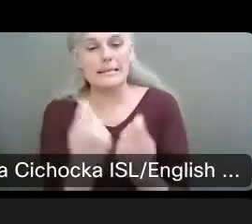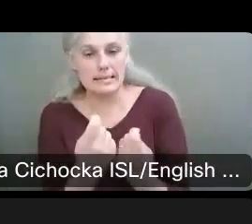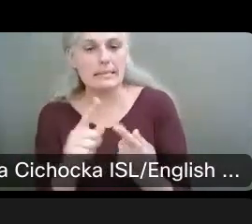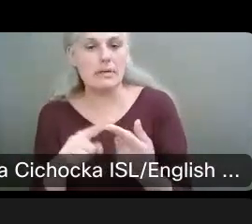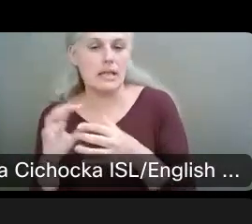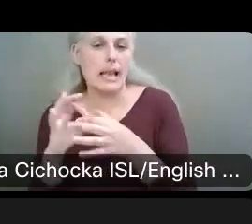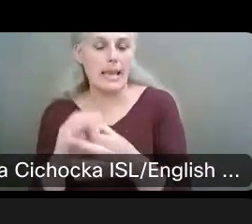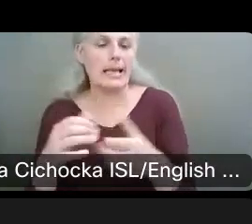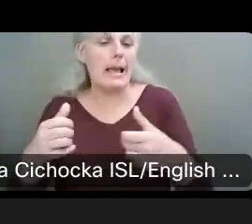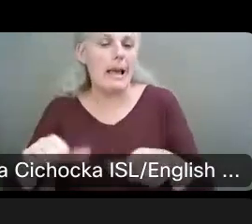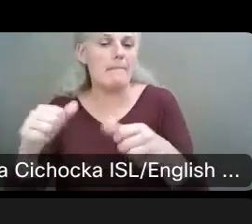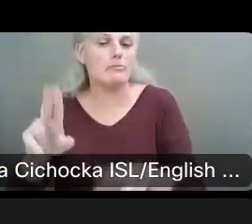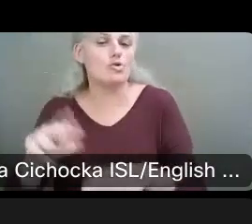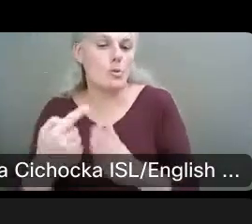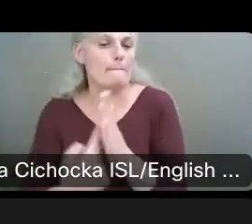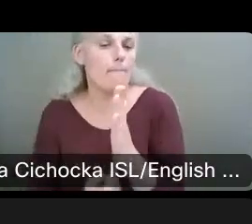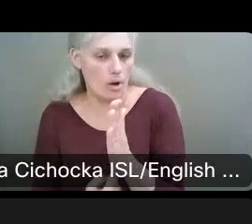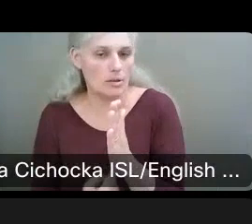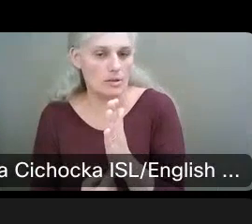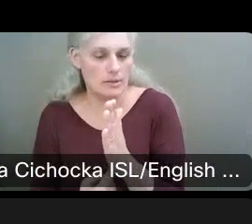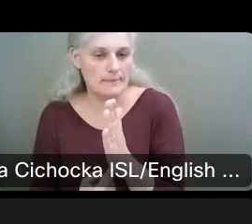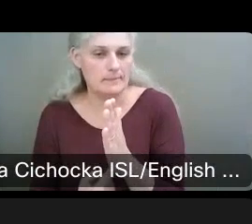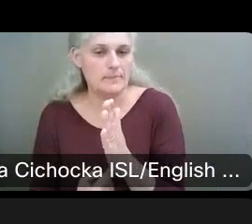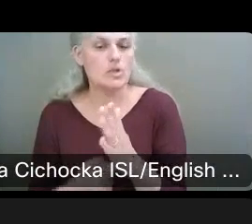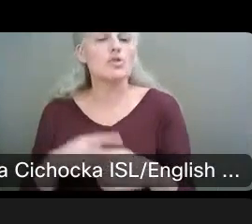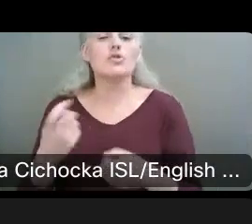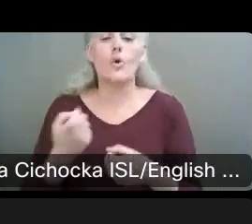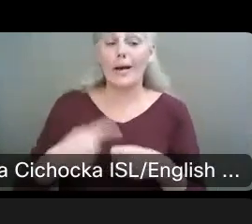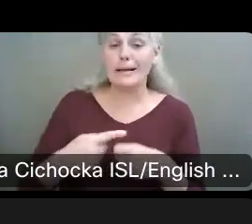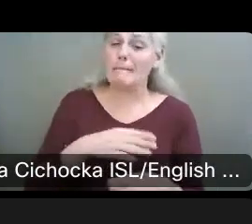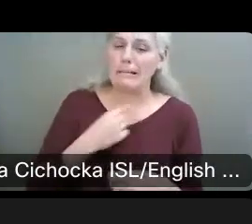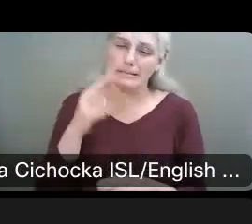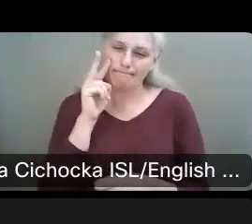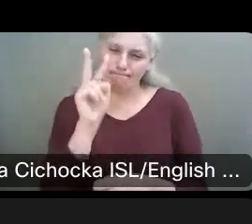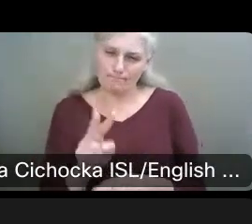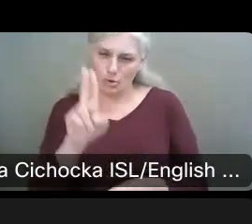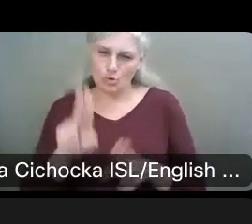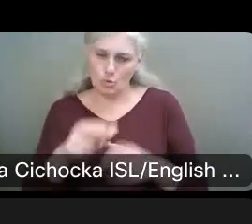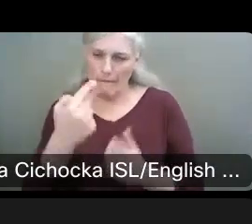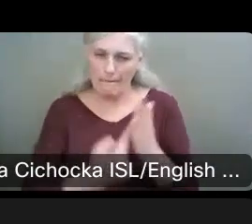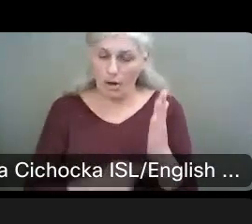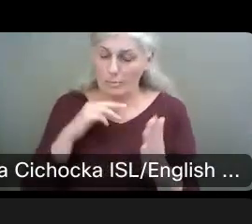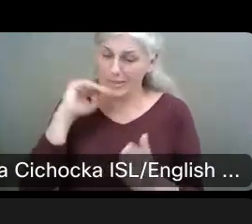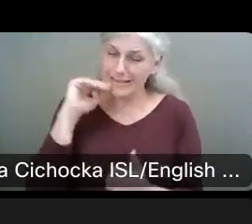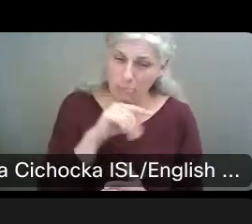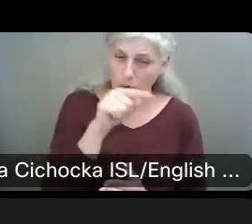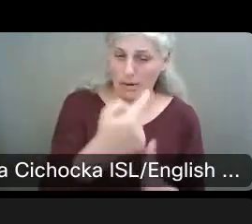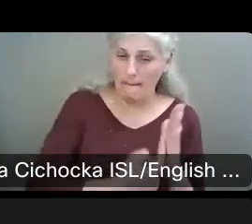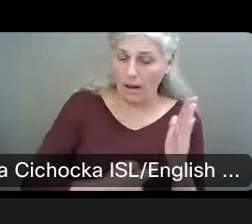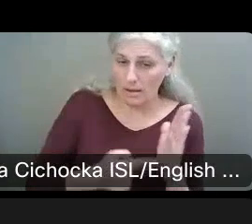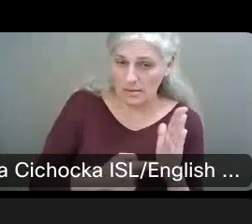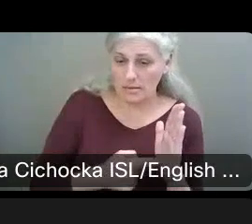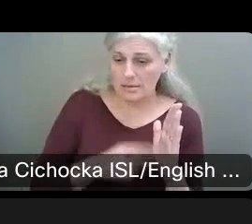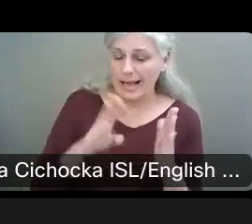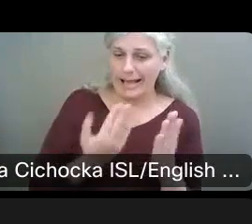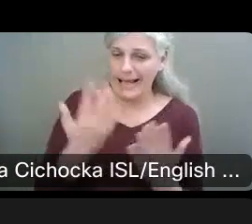relation to implementing that new policy across the system. So again, do have a look at that new policy because it is really important, you know, while we take